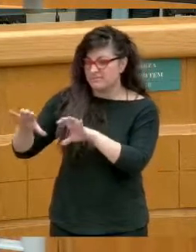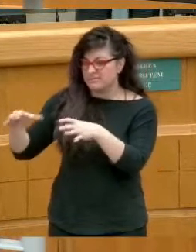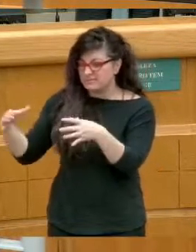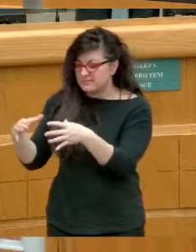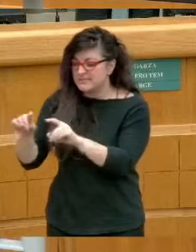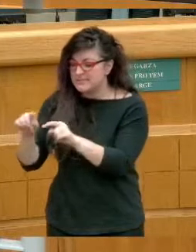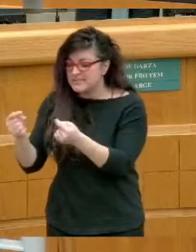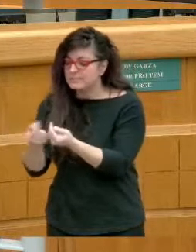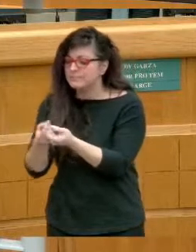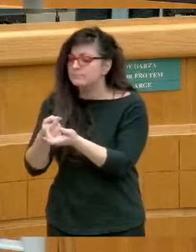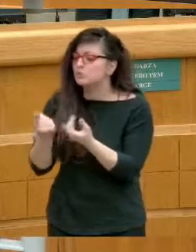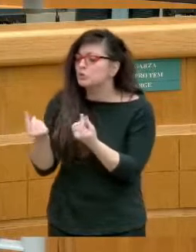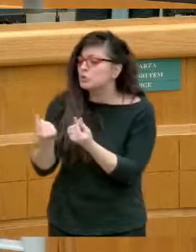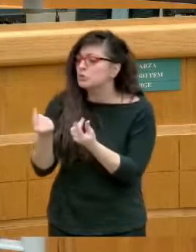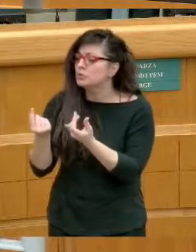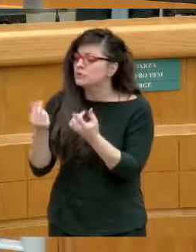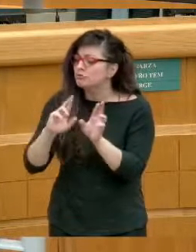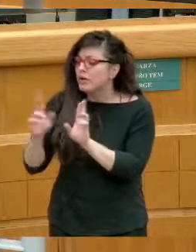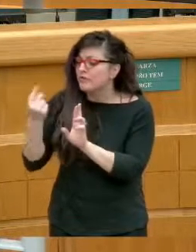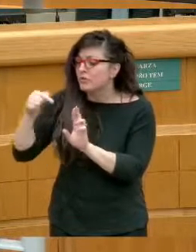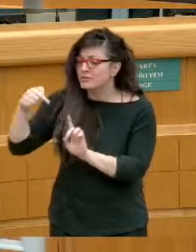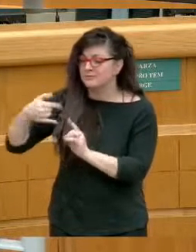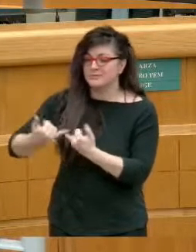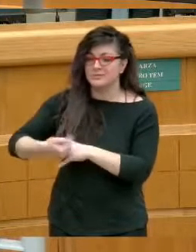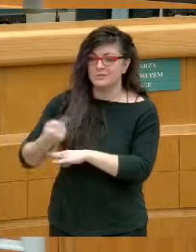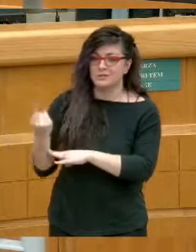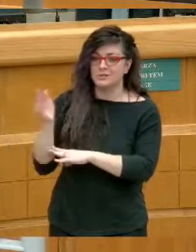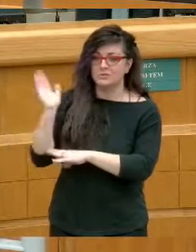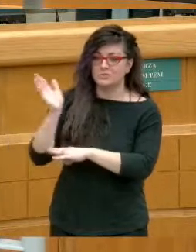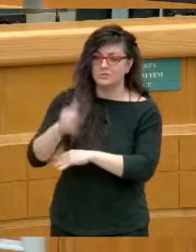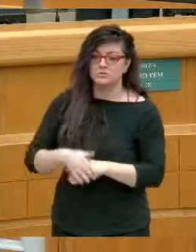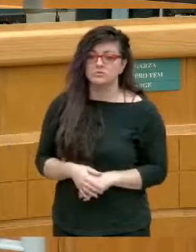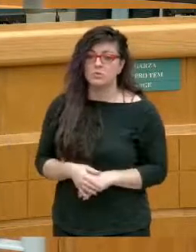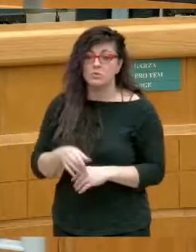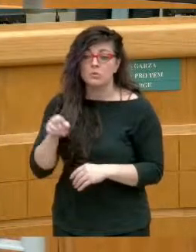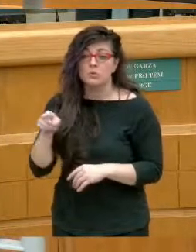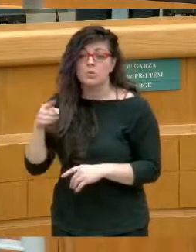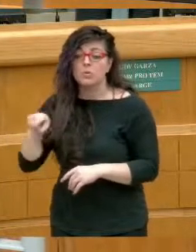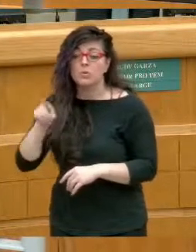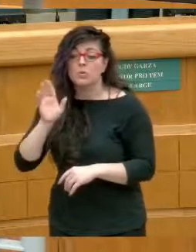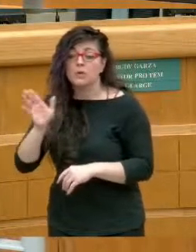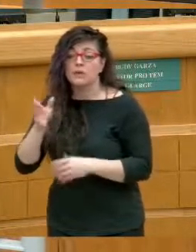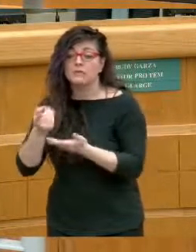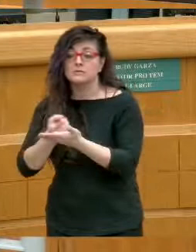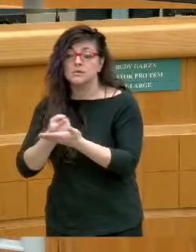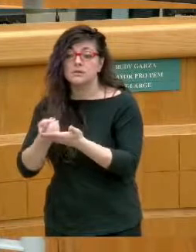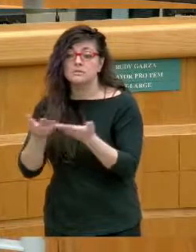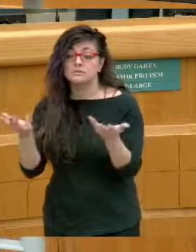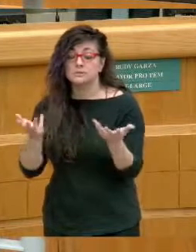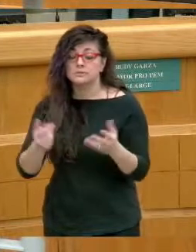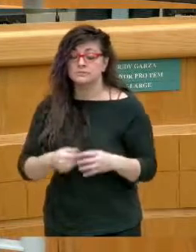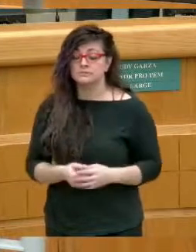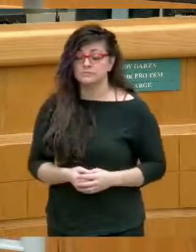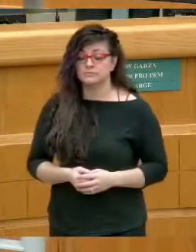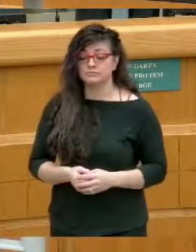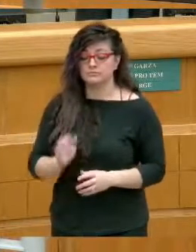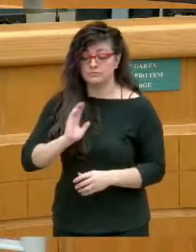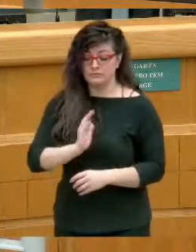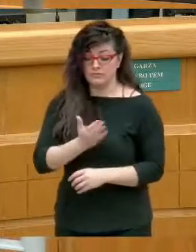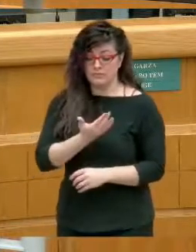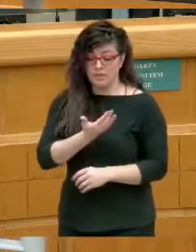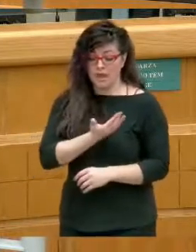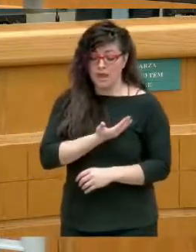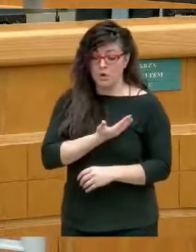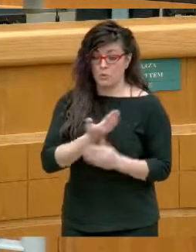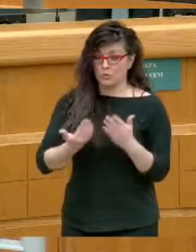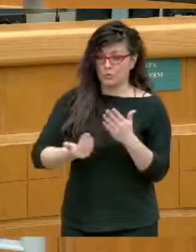today's presentation. So some of the takeaways that you're going to hear from him and some that you just saw from me is that our numbers of new cases in